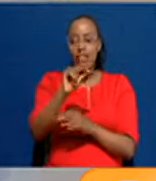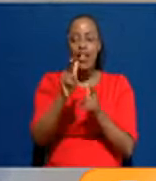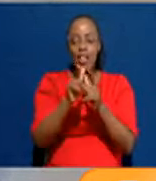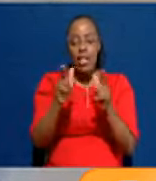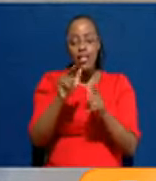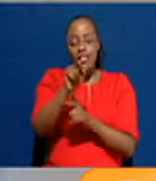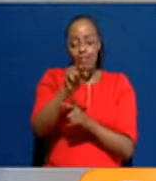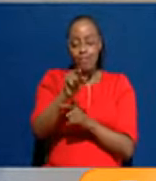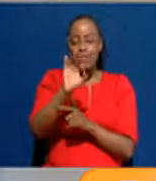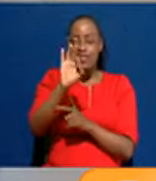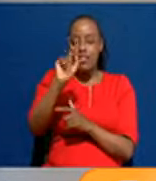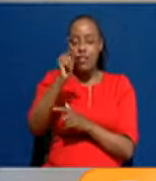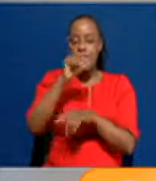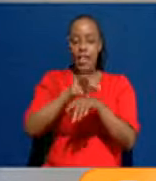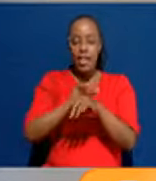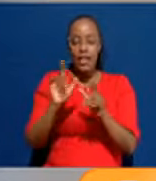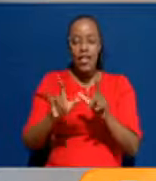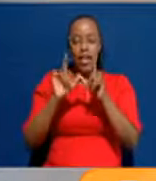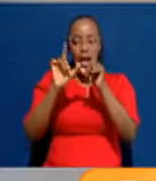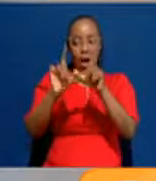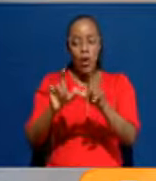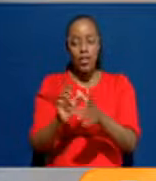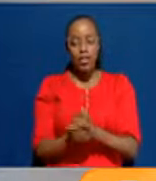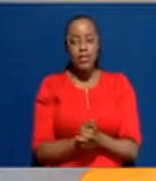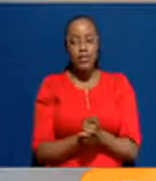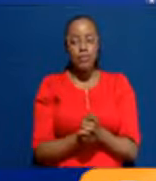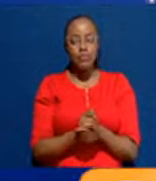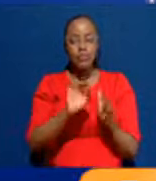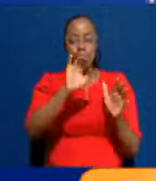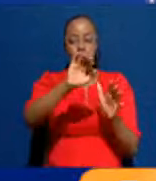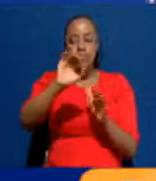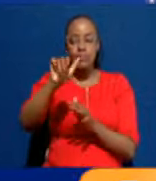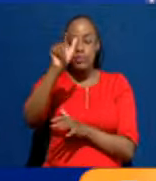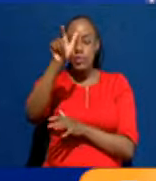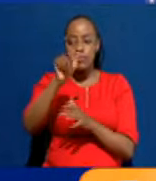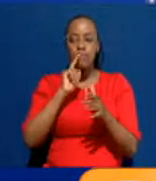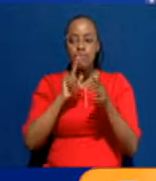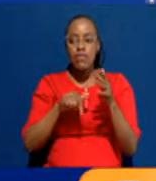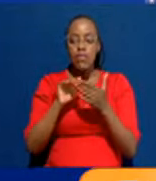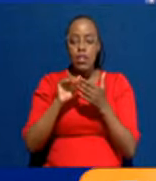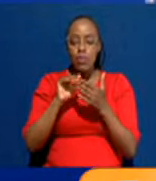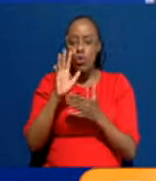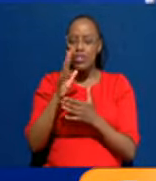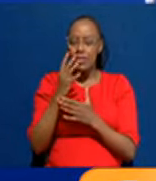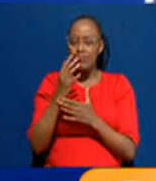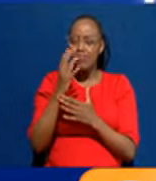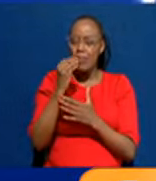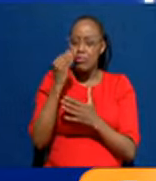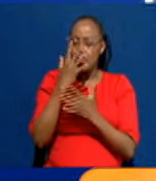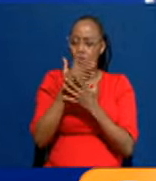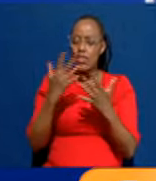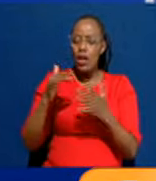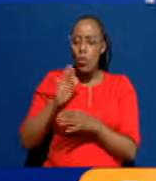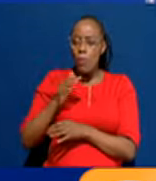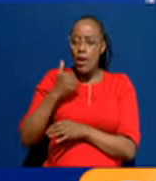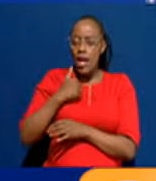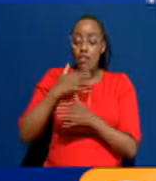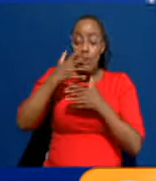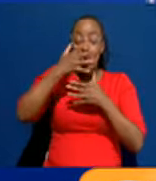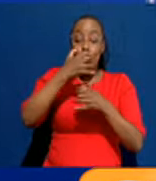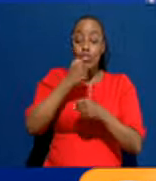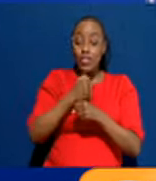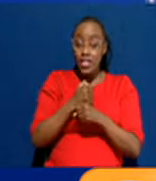that award of the year. Yeah. Gilly Koech says, the most alluring thing a woman can have is